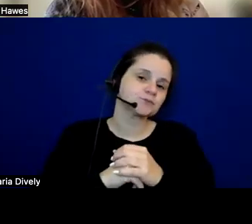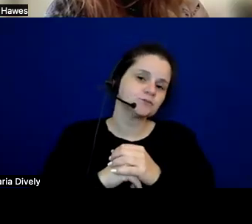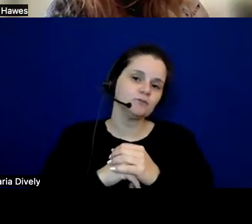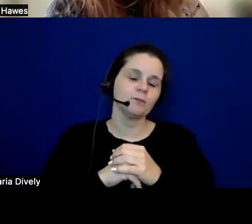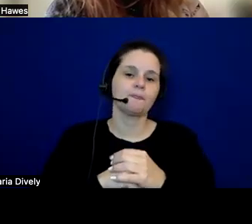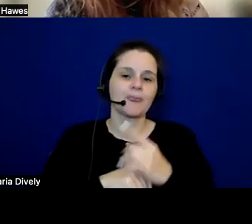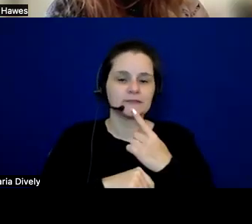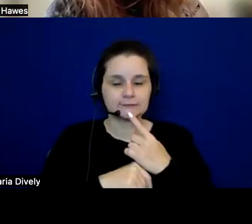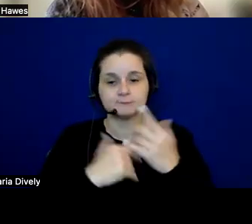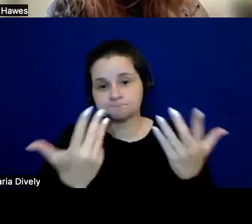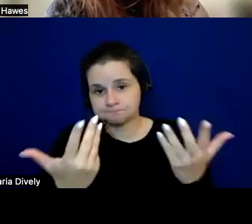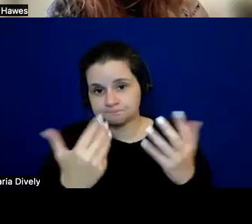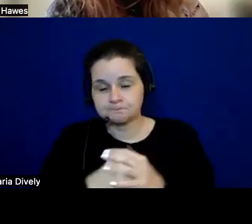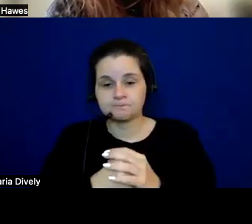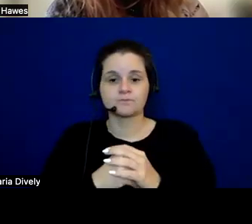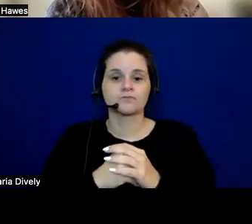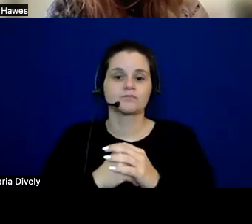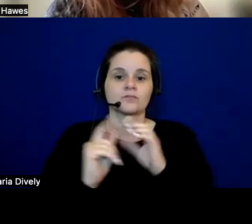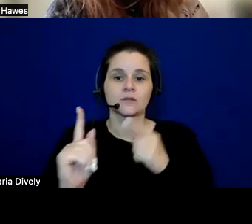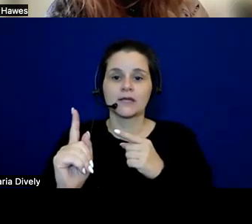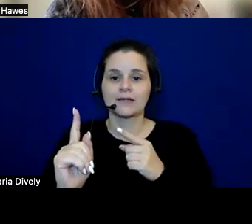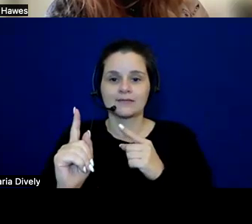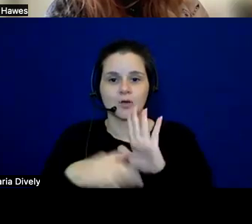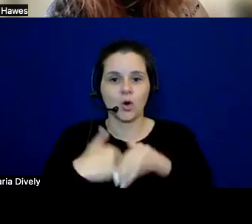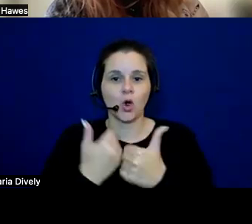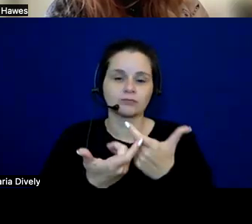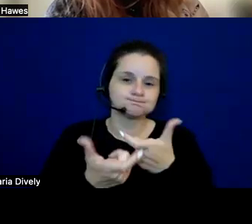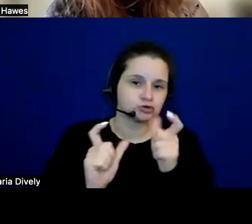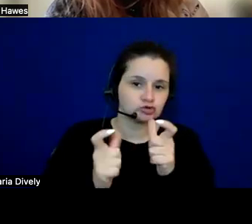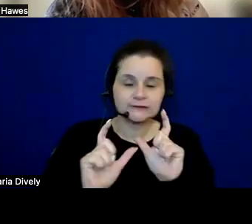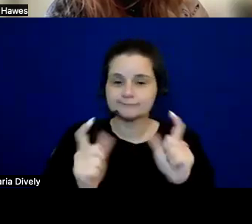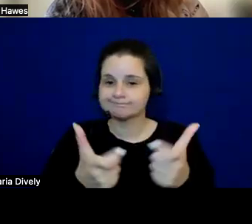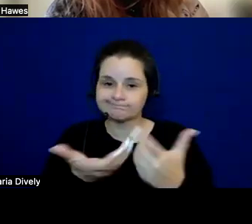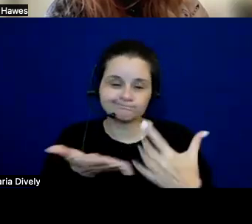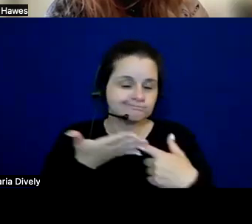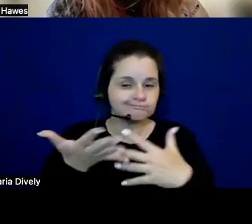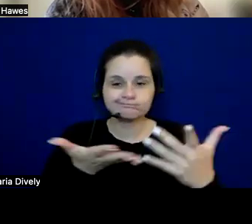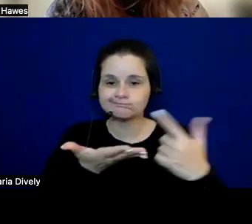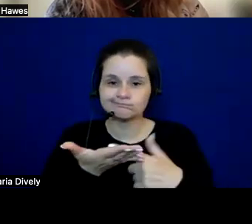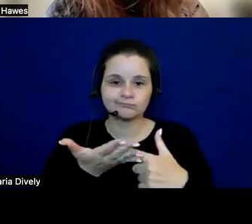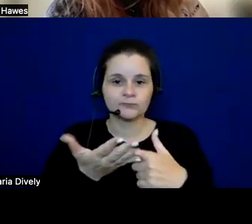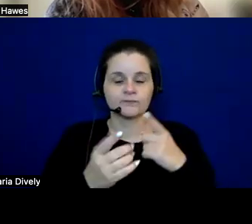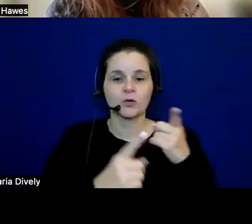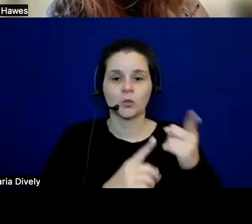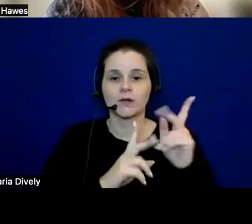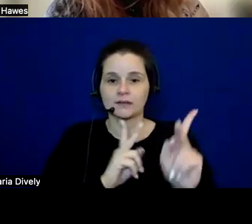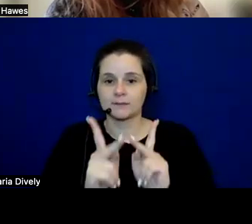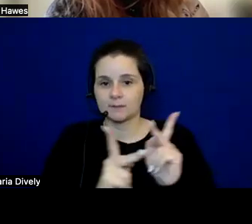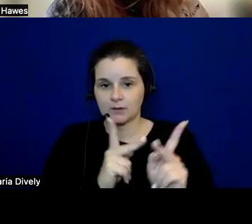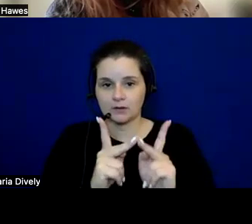she said, well, they were all sitting around drinking and he said one of the people